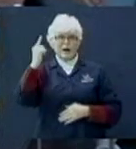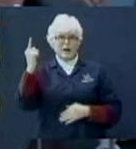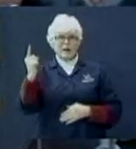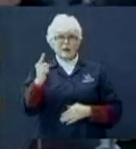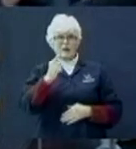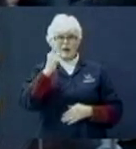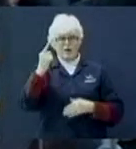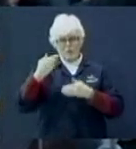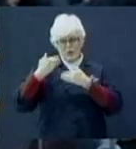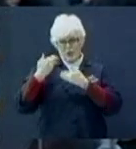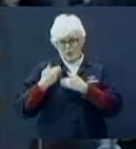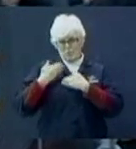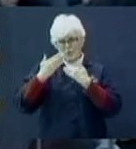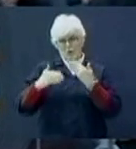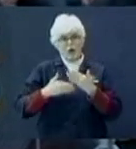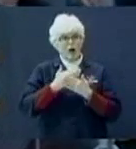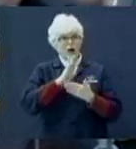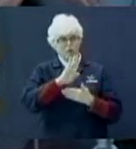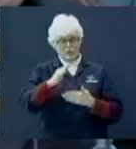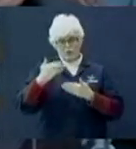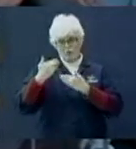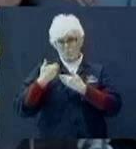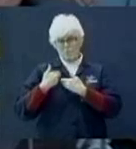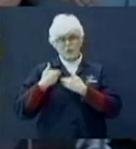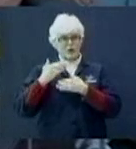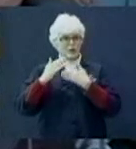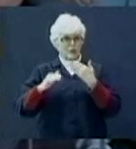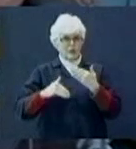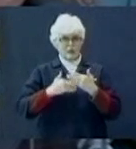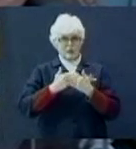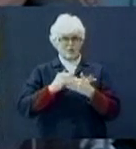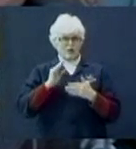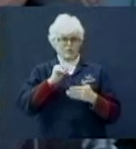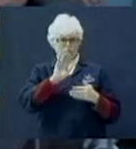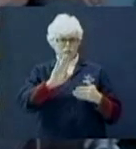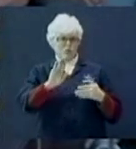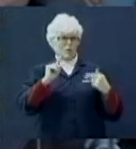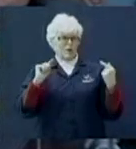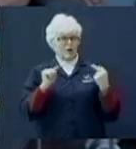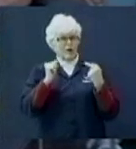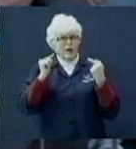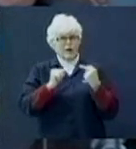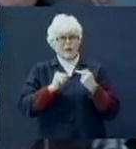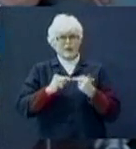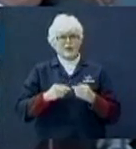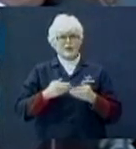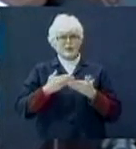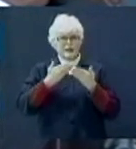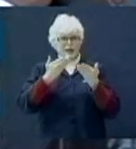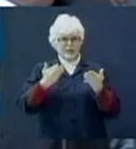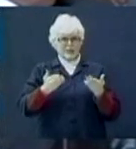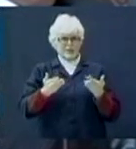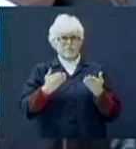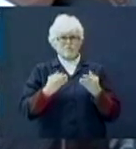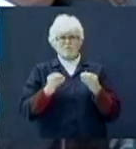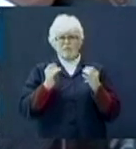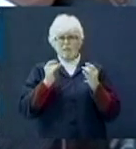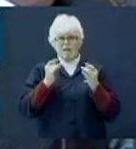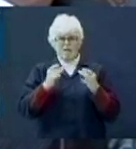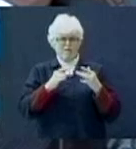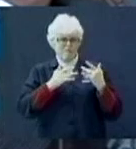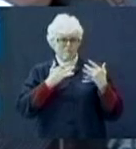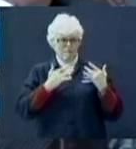bear all your burdens and all of your hurting and give your poor